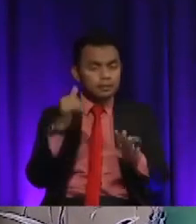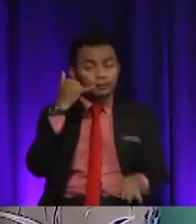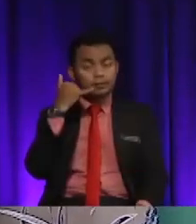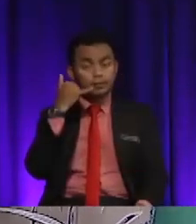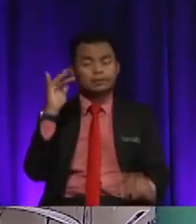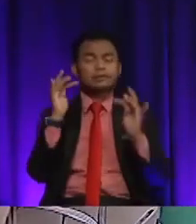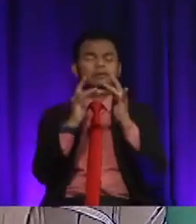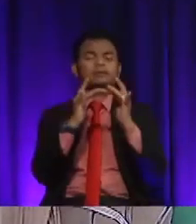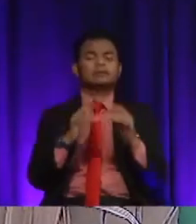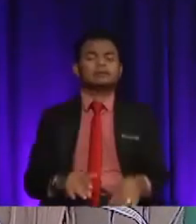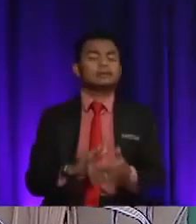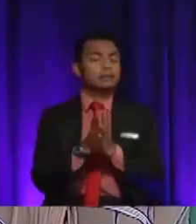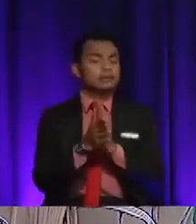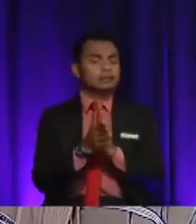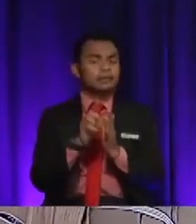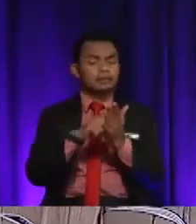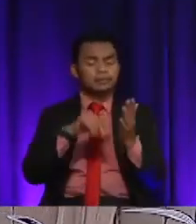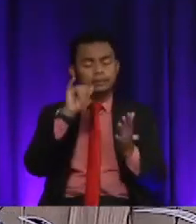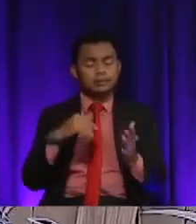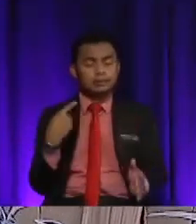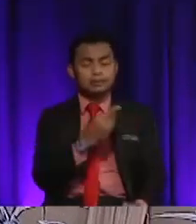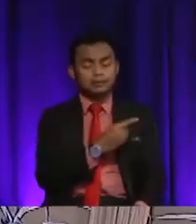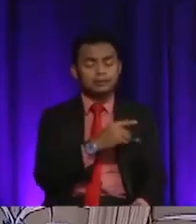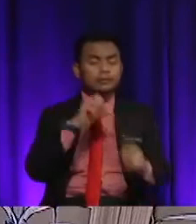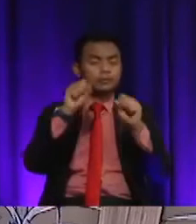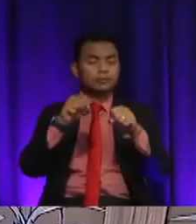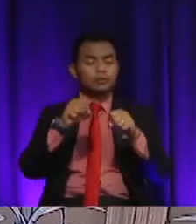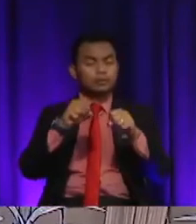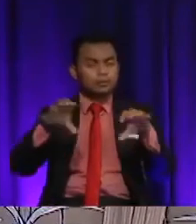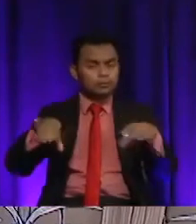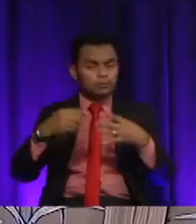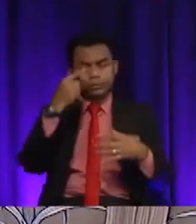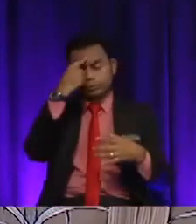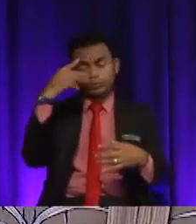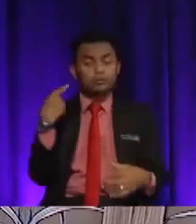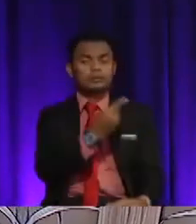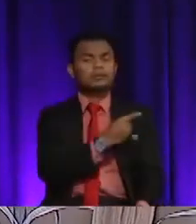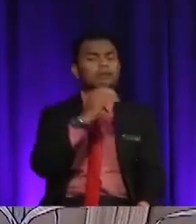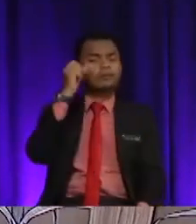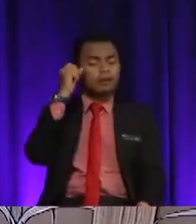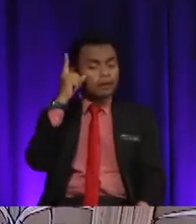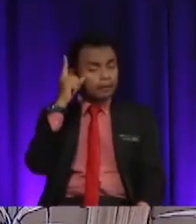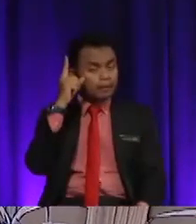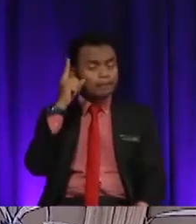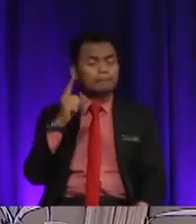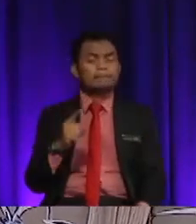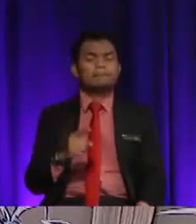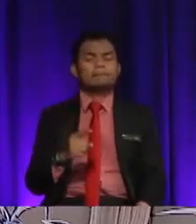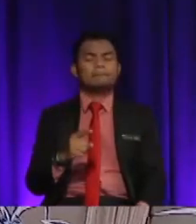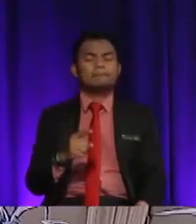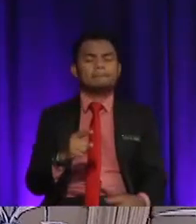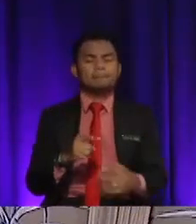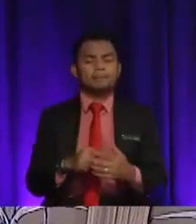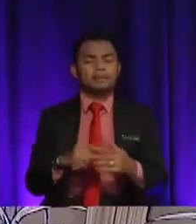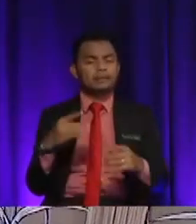everybody, what we can do is for us to infer the meaning from context. Ooh. What do I mean by that? We can